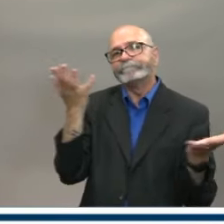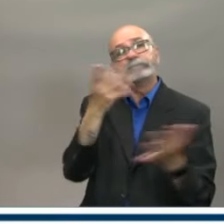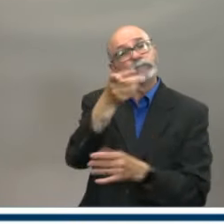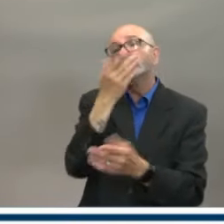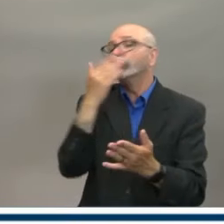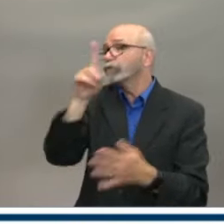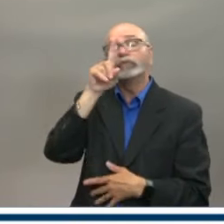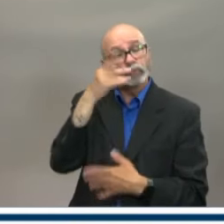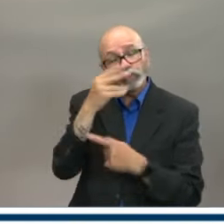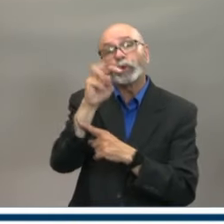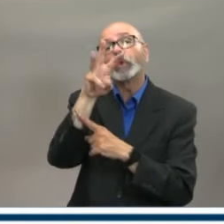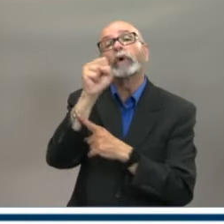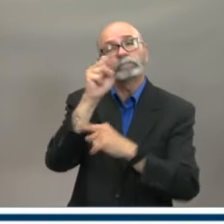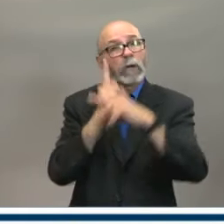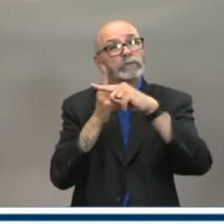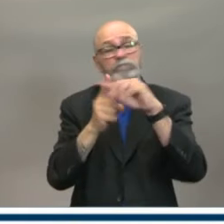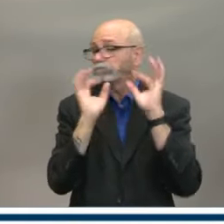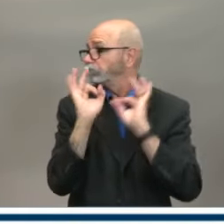is that we have